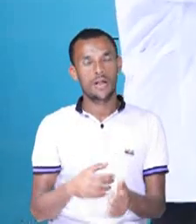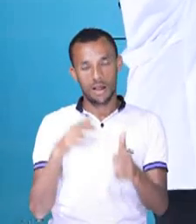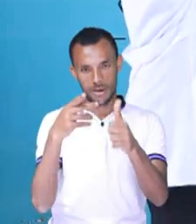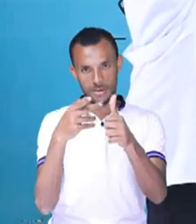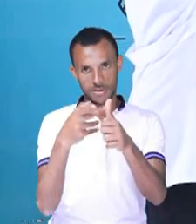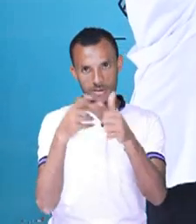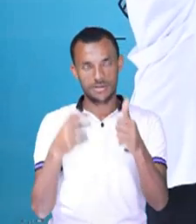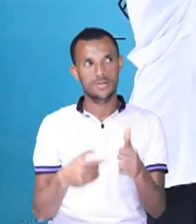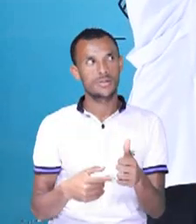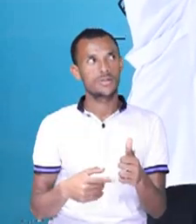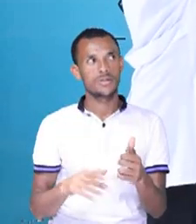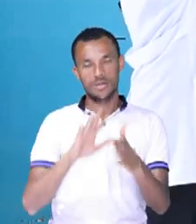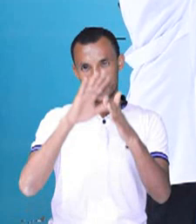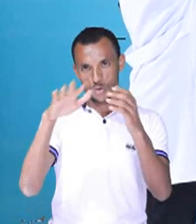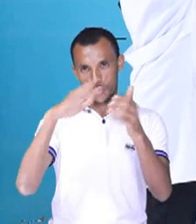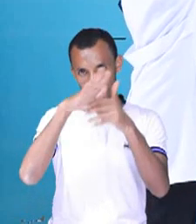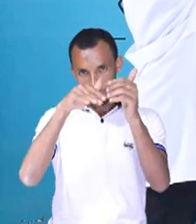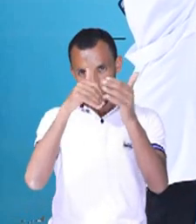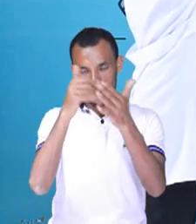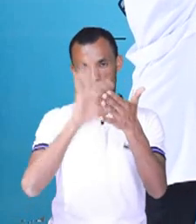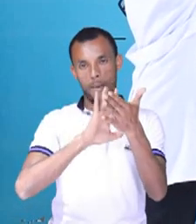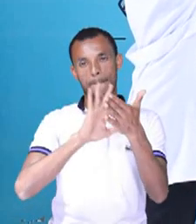One is total number of electron